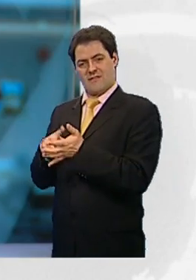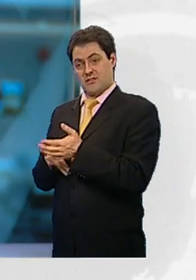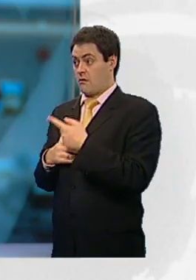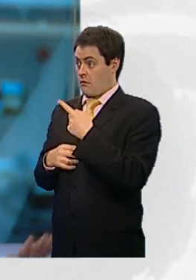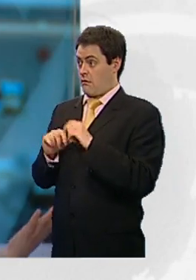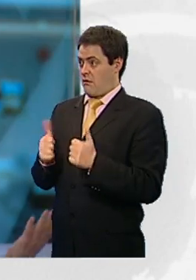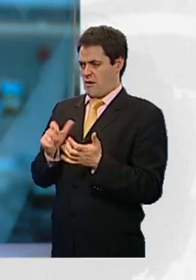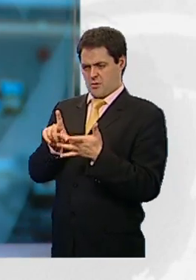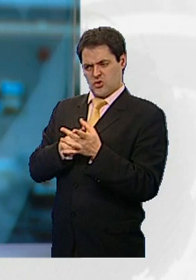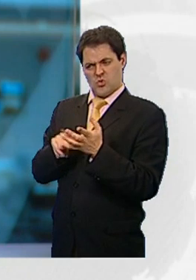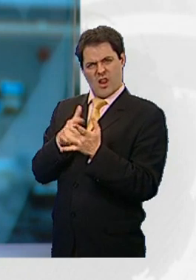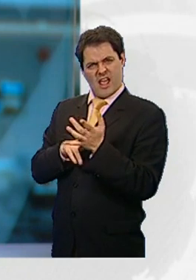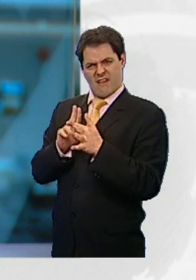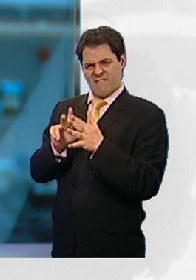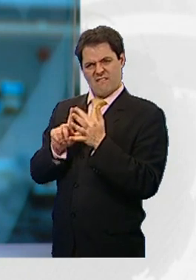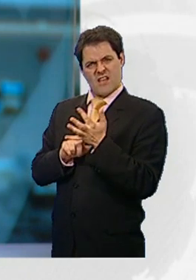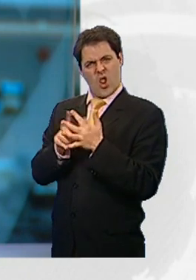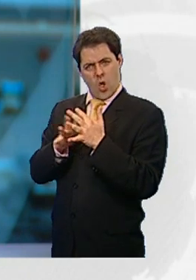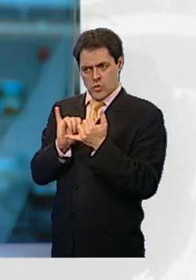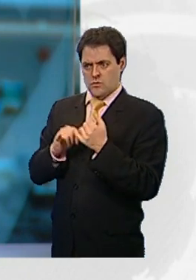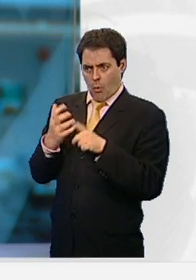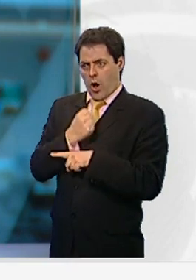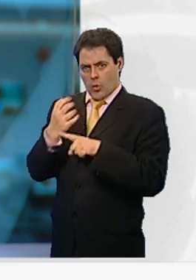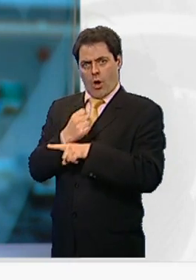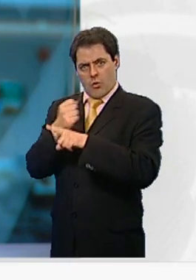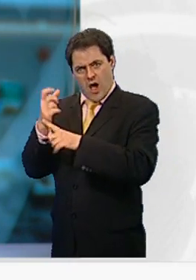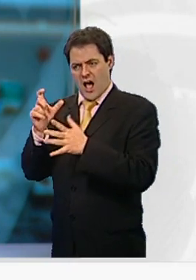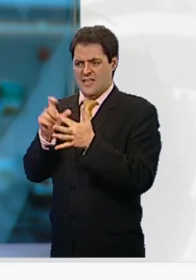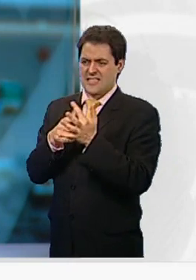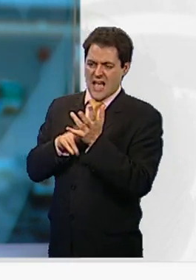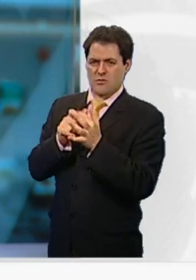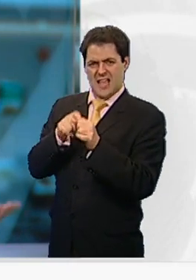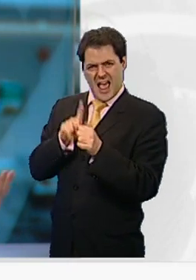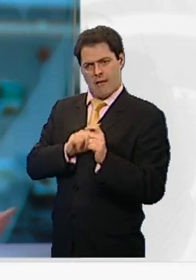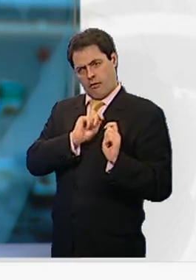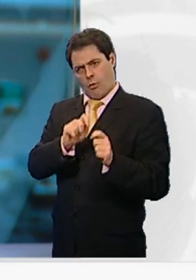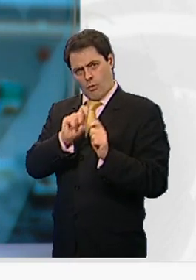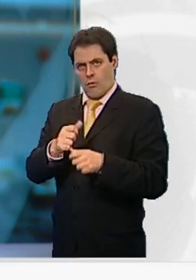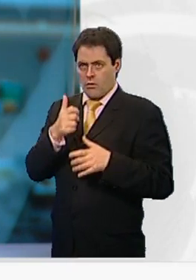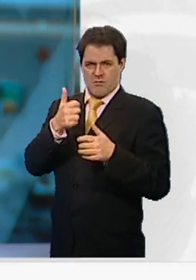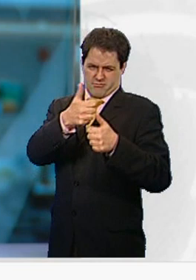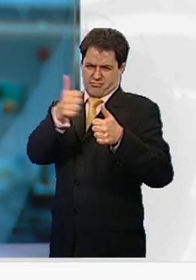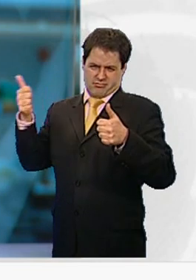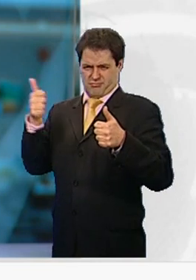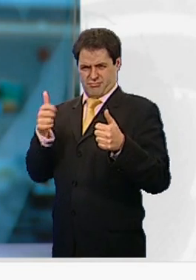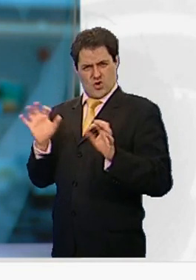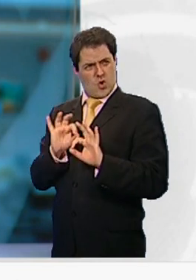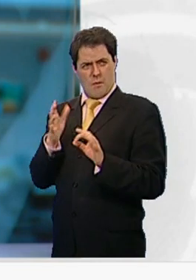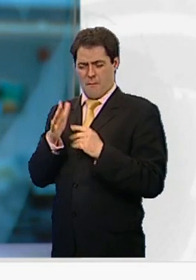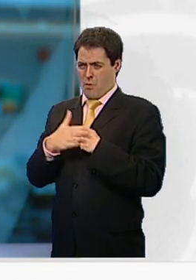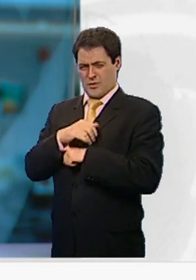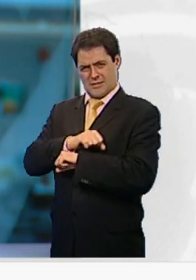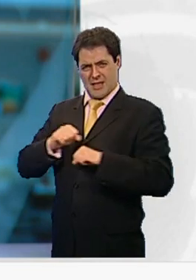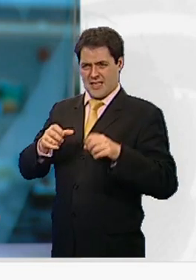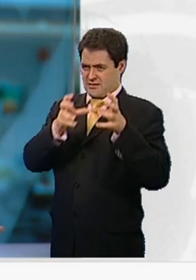yet again taking home an award. I know, he must not have much room left on his mantelpiece after all these honours that he's been picking up for Downton Abbey. It's great that it's actually